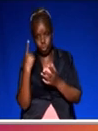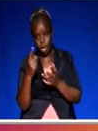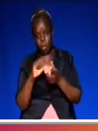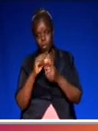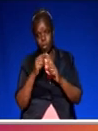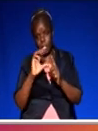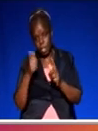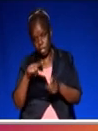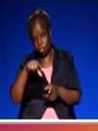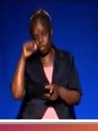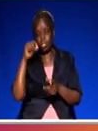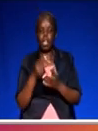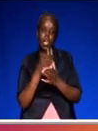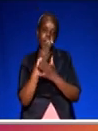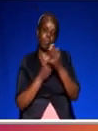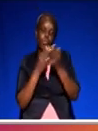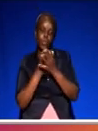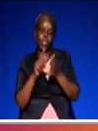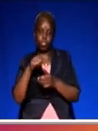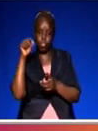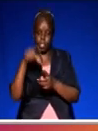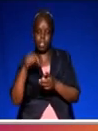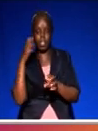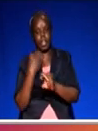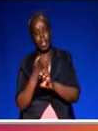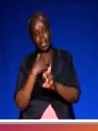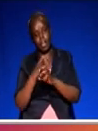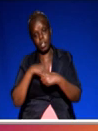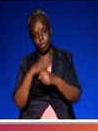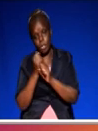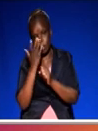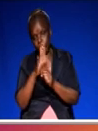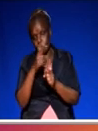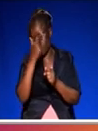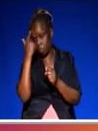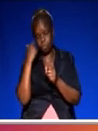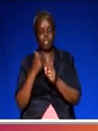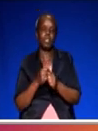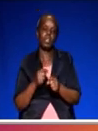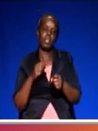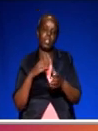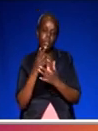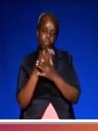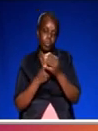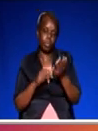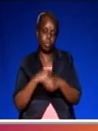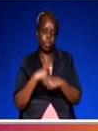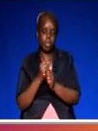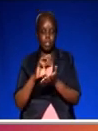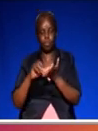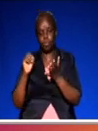other choice. And both choices are difficult to make because they both lead to losses of some